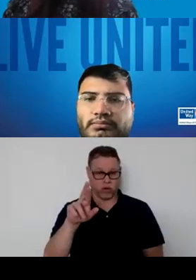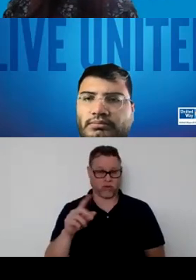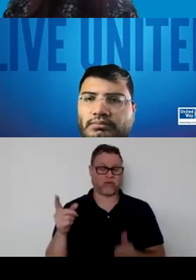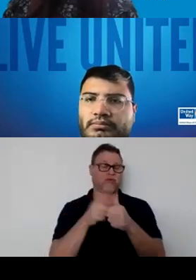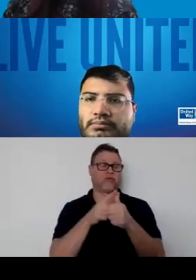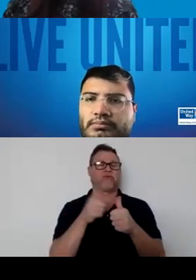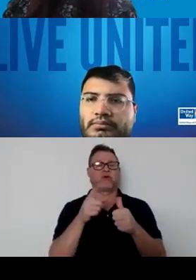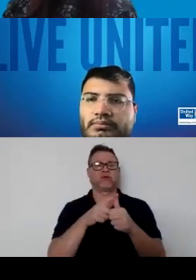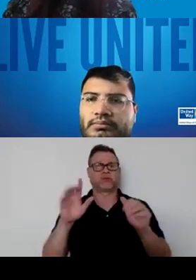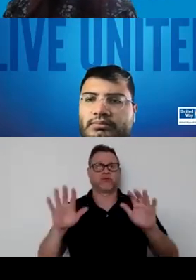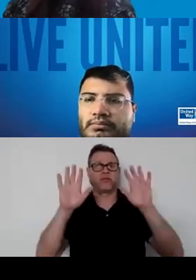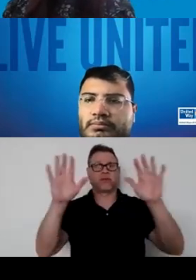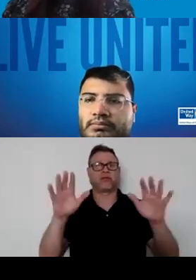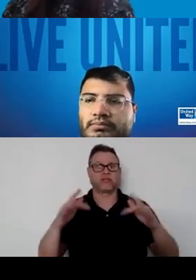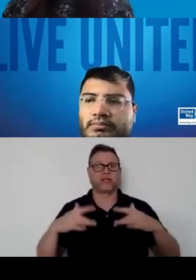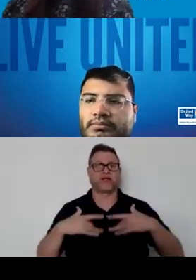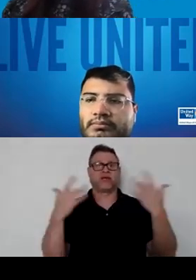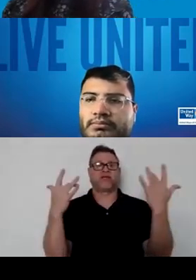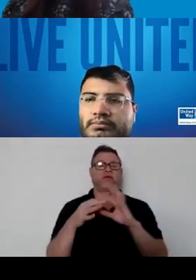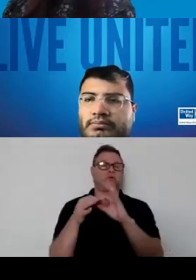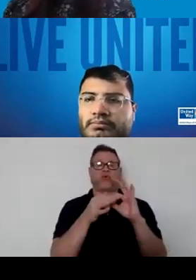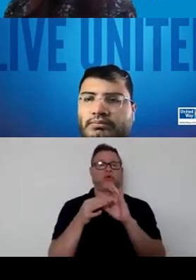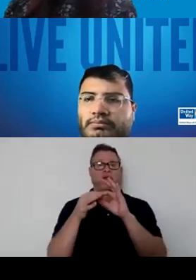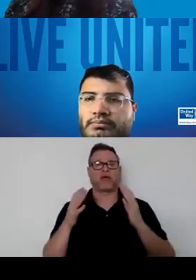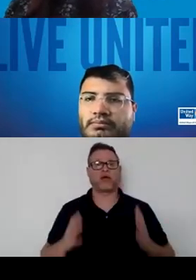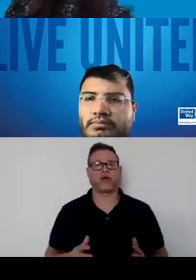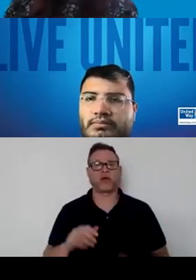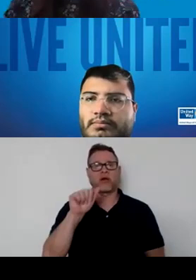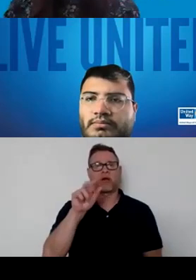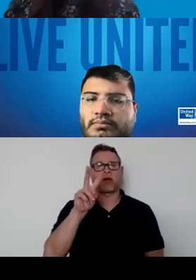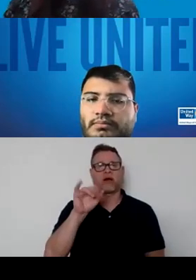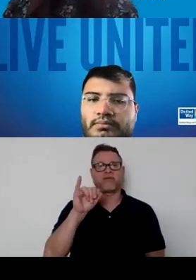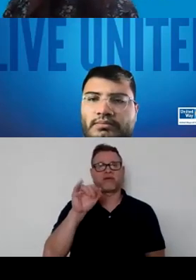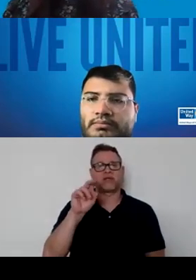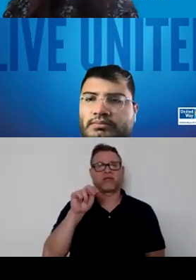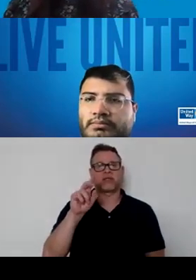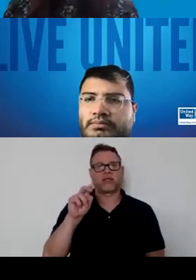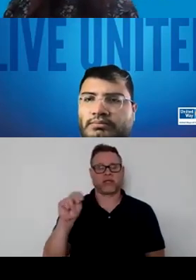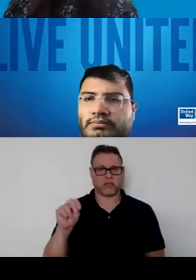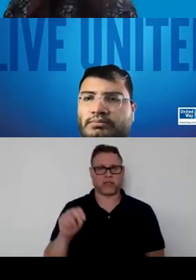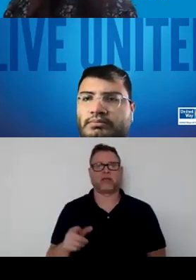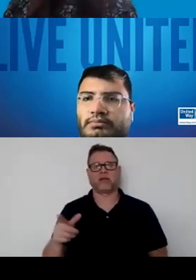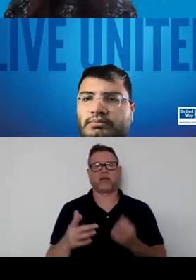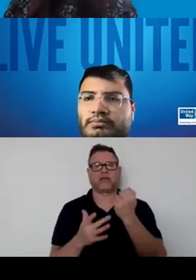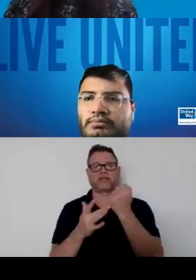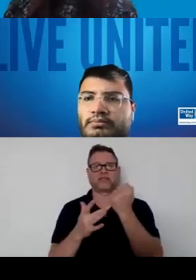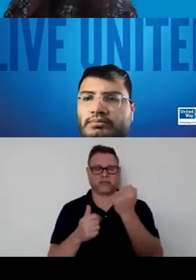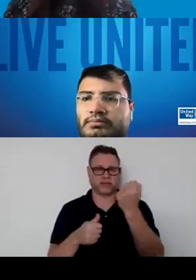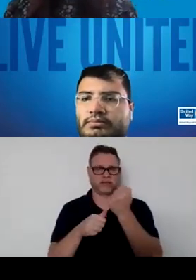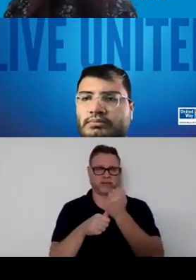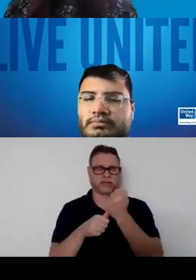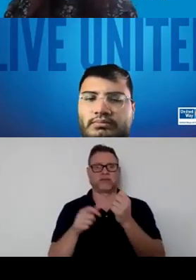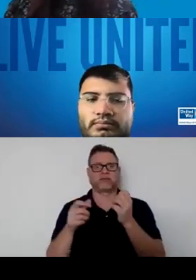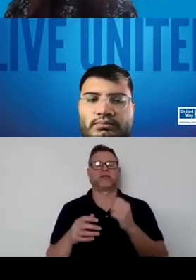our amazing event coordinator, Anvi Din. My name is Lydia Marquez. I'm a Senior Technical Assistant Specialist, and I will be here